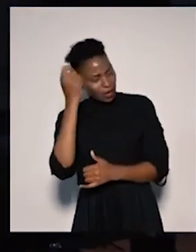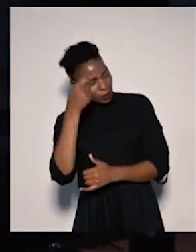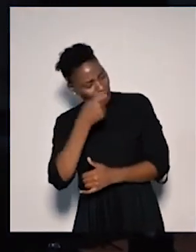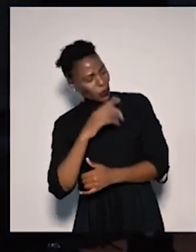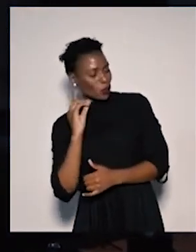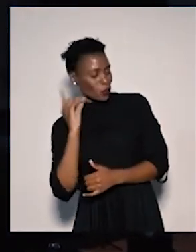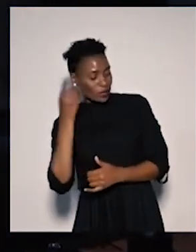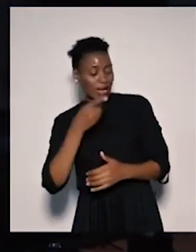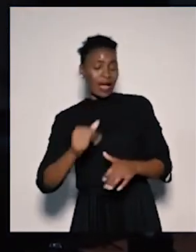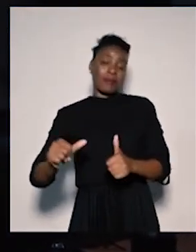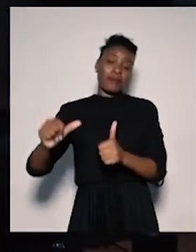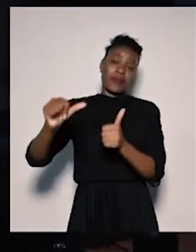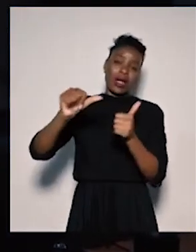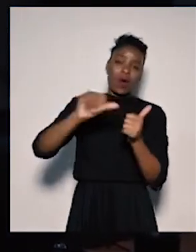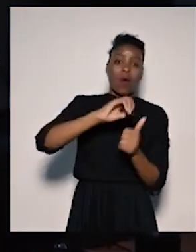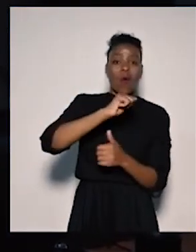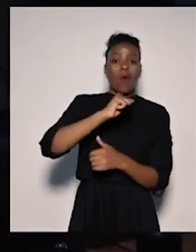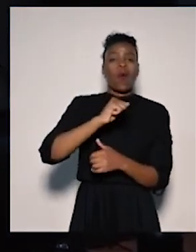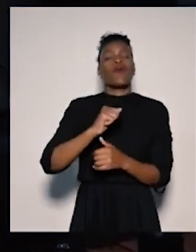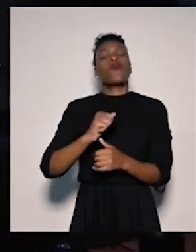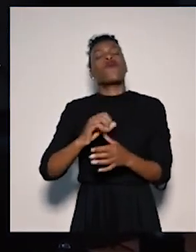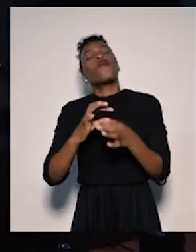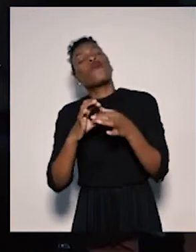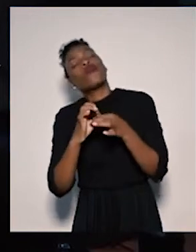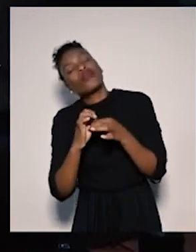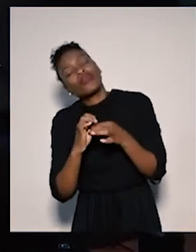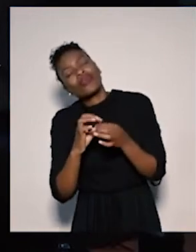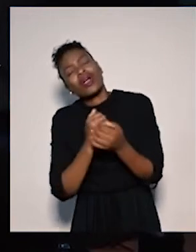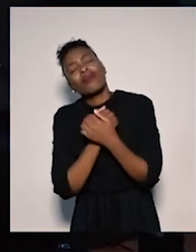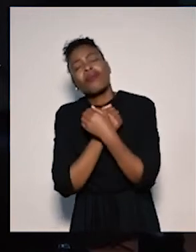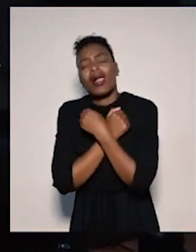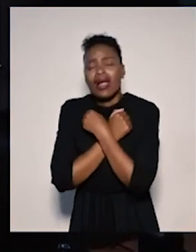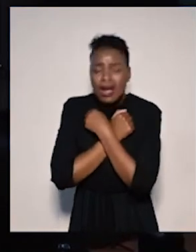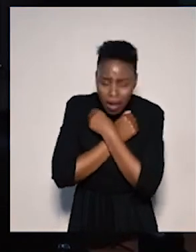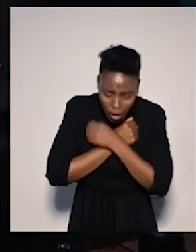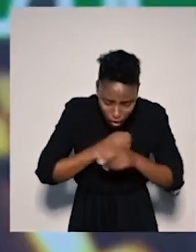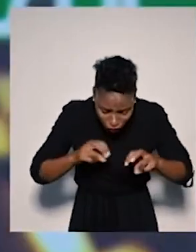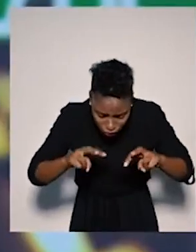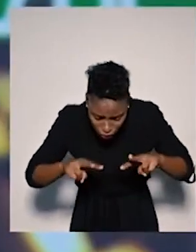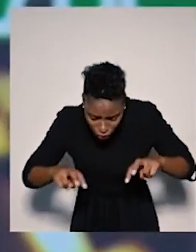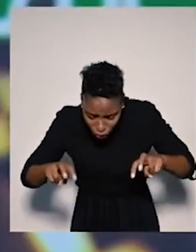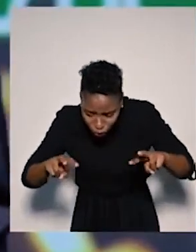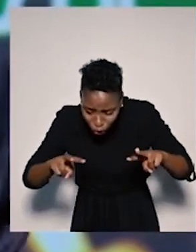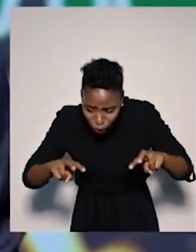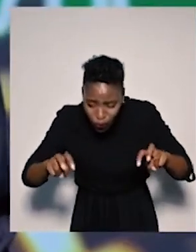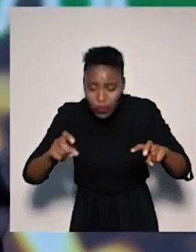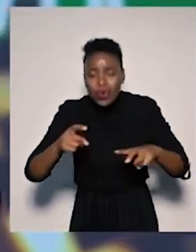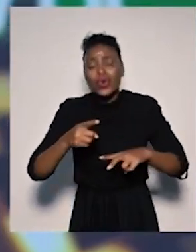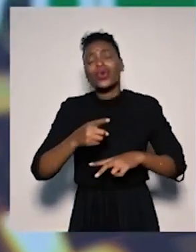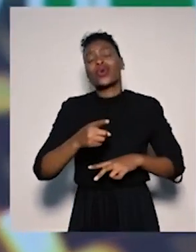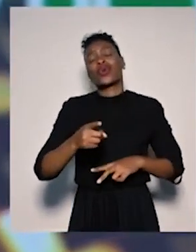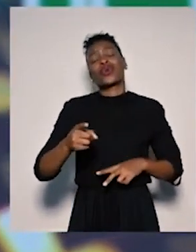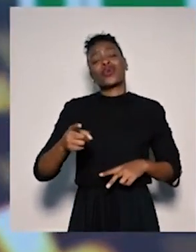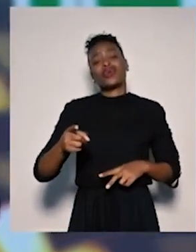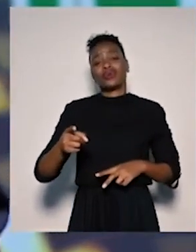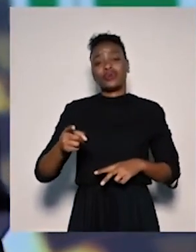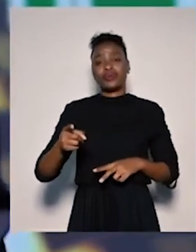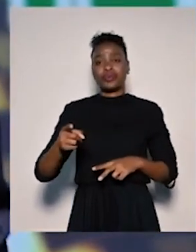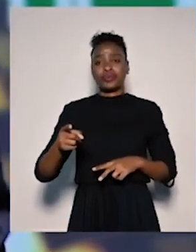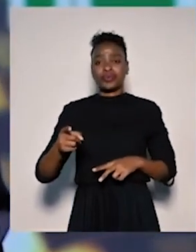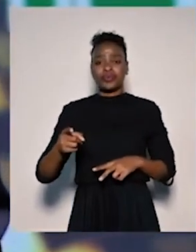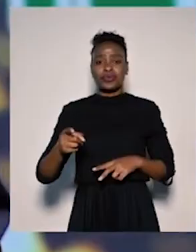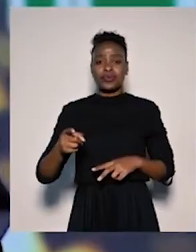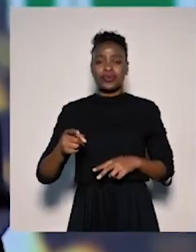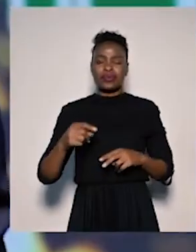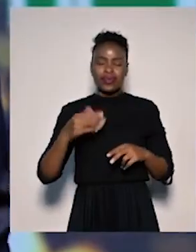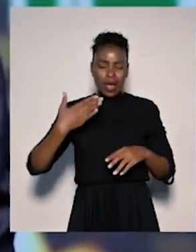home. Come home. Come home. My love is looking for you. My love is searching for you.